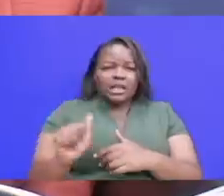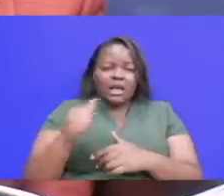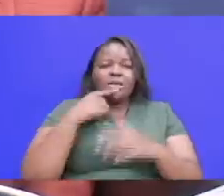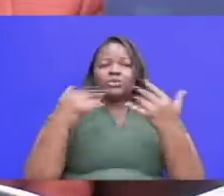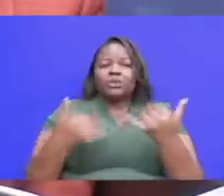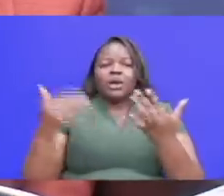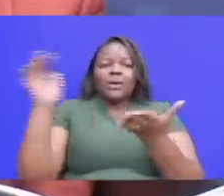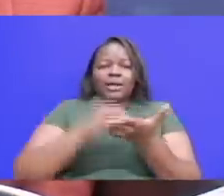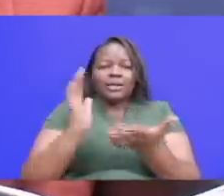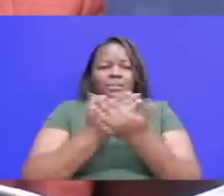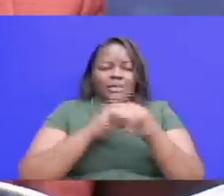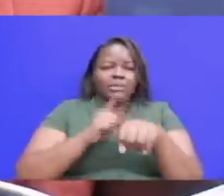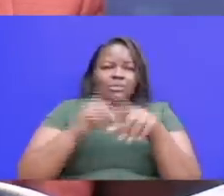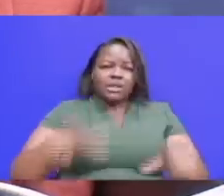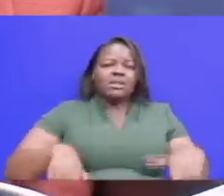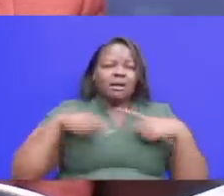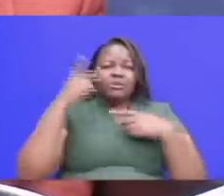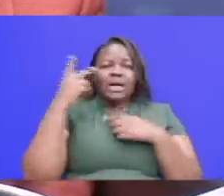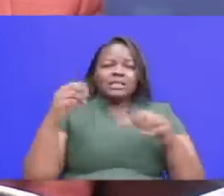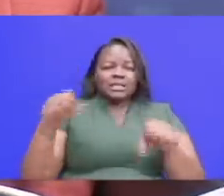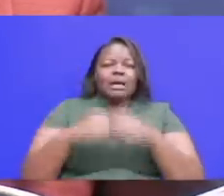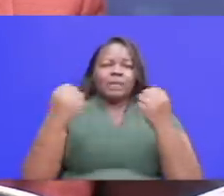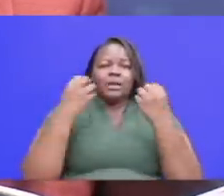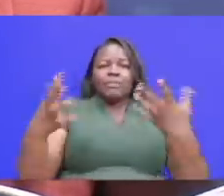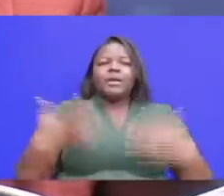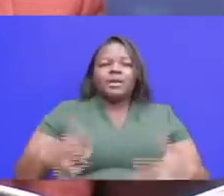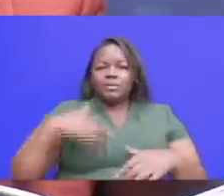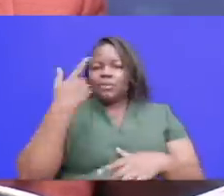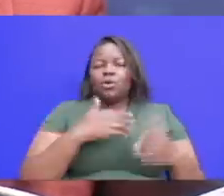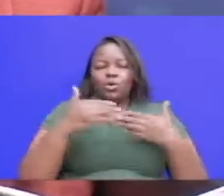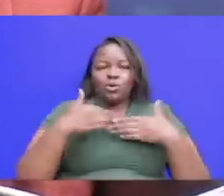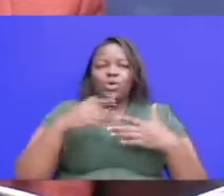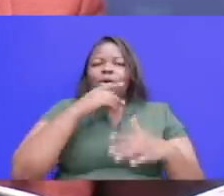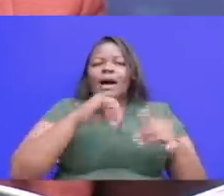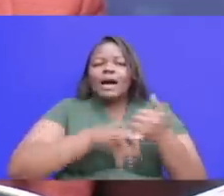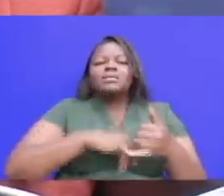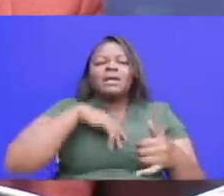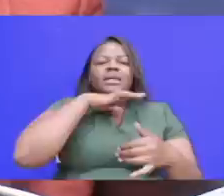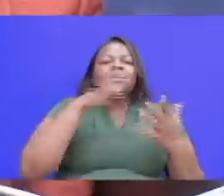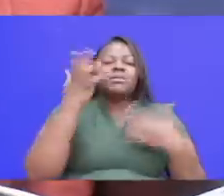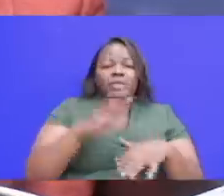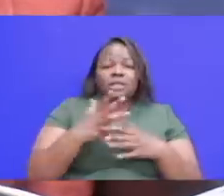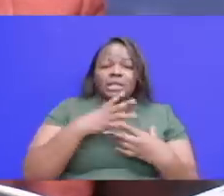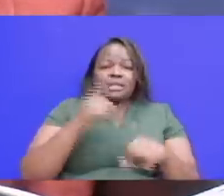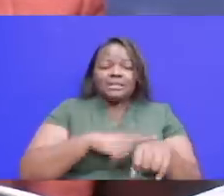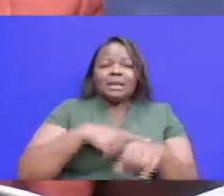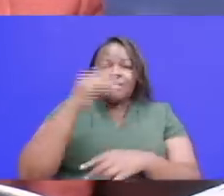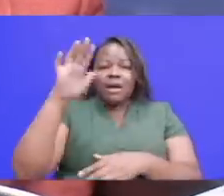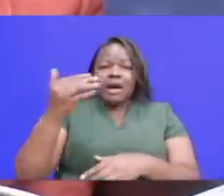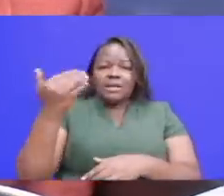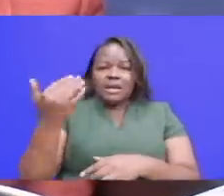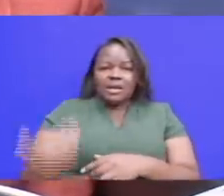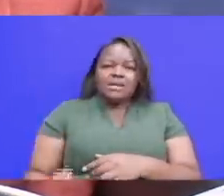sometimes in our lives, I see it happening. Many people who lose their husbands, when at a young age, they are forced